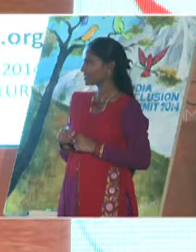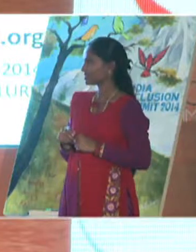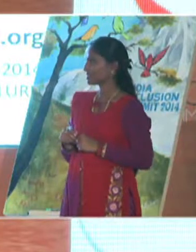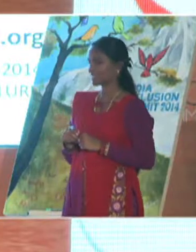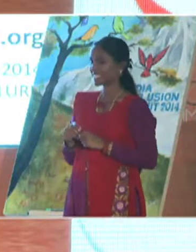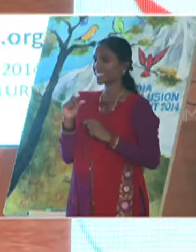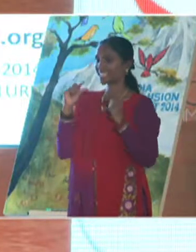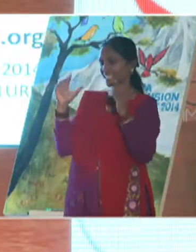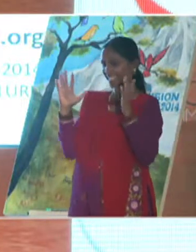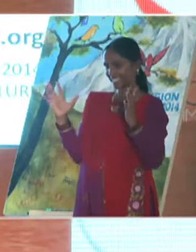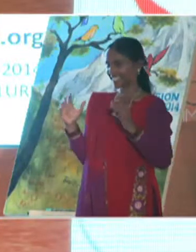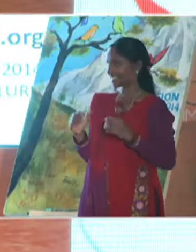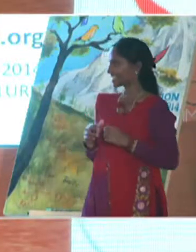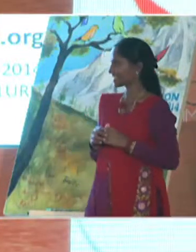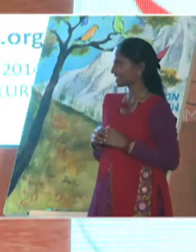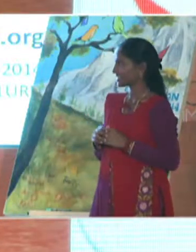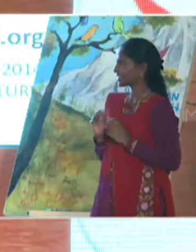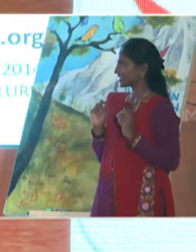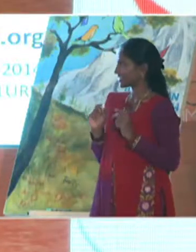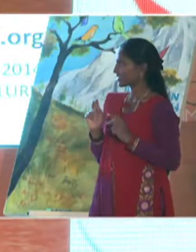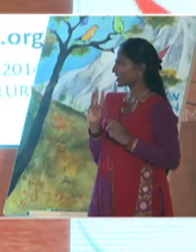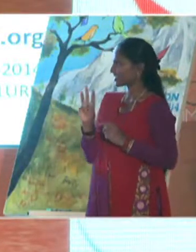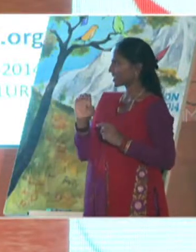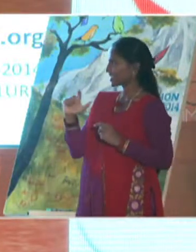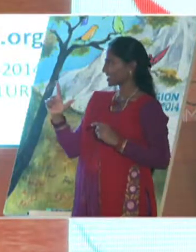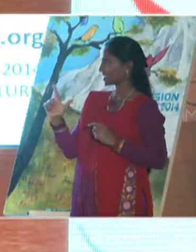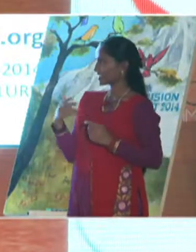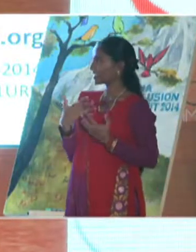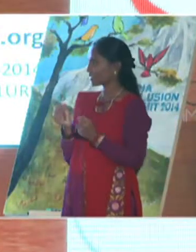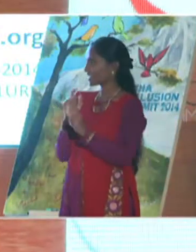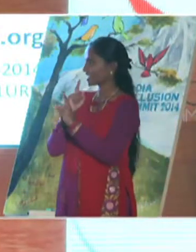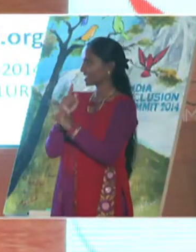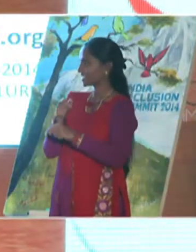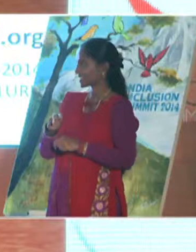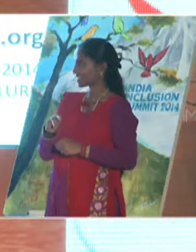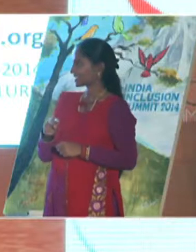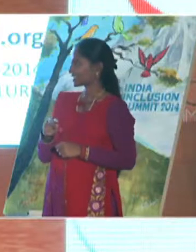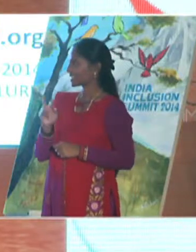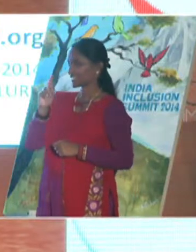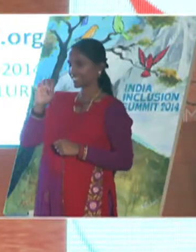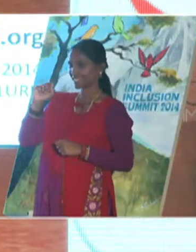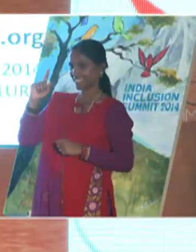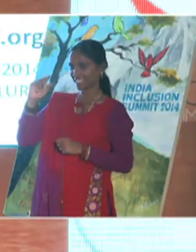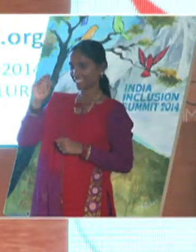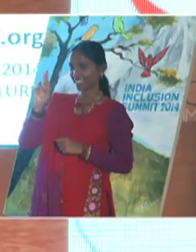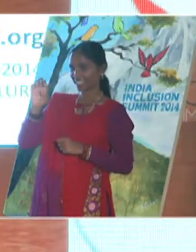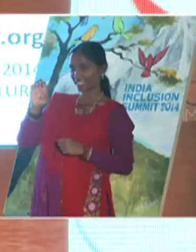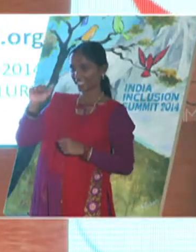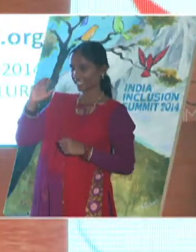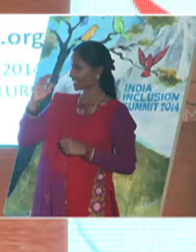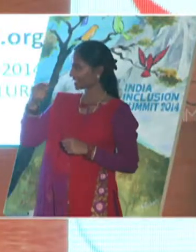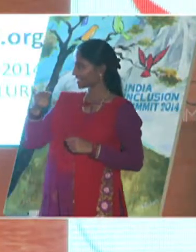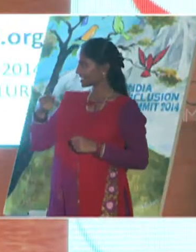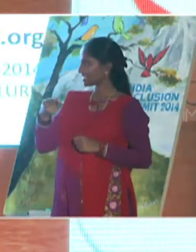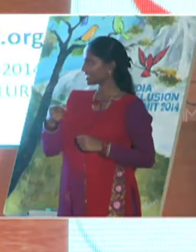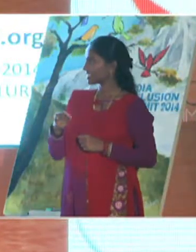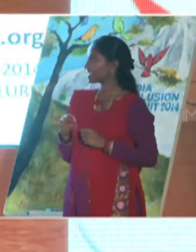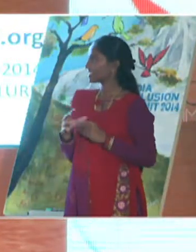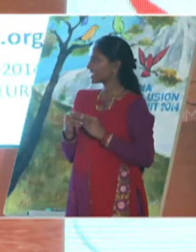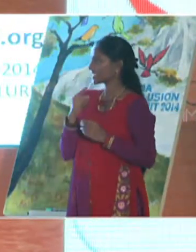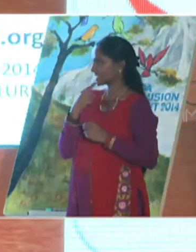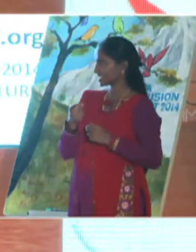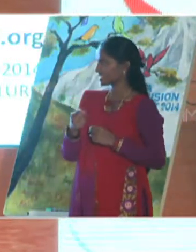great. And then she said, well, we don't know each other that well. At least you can wish me luck. And I said, you know what, I'll join